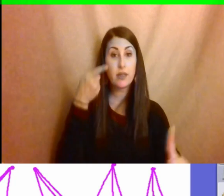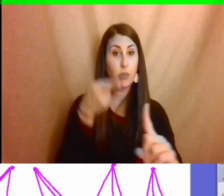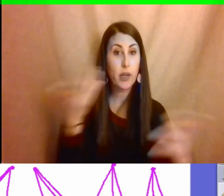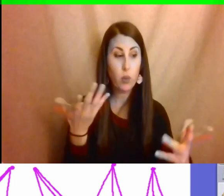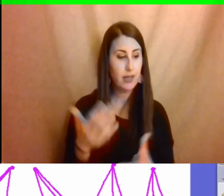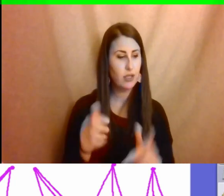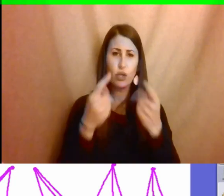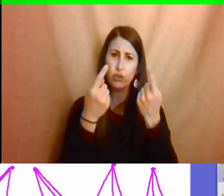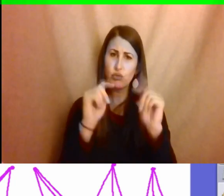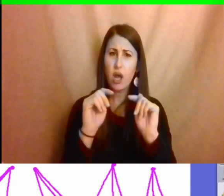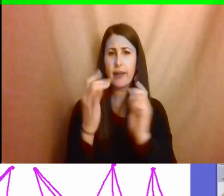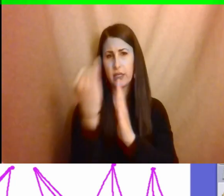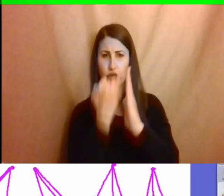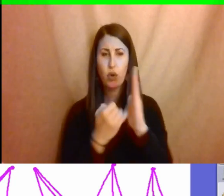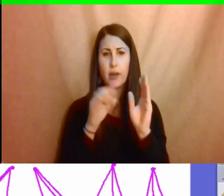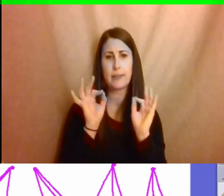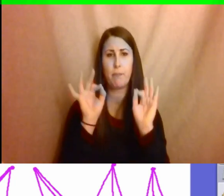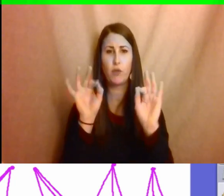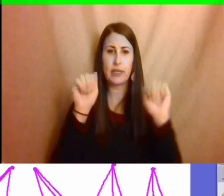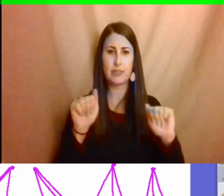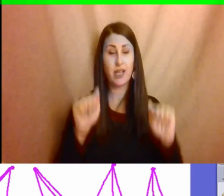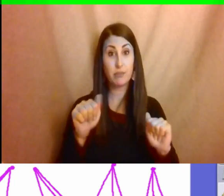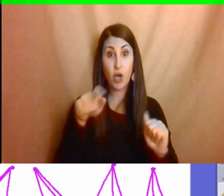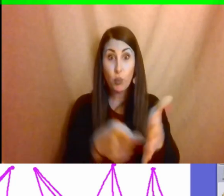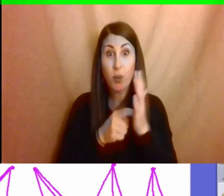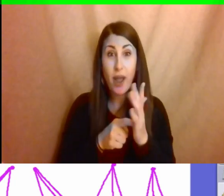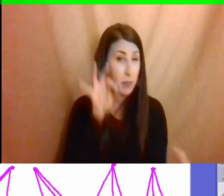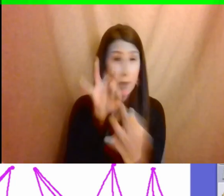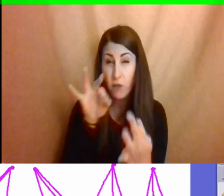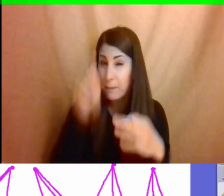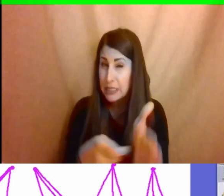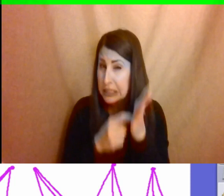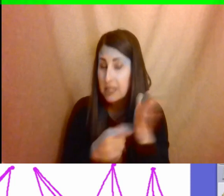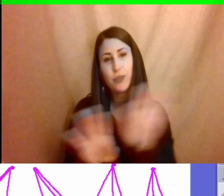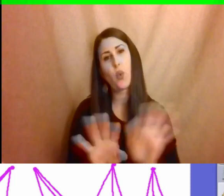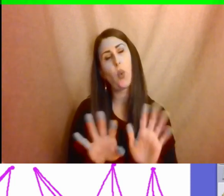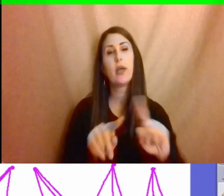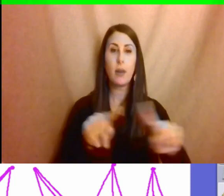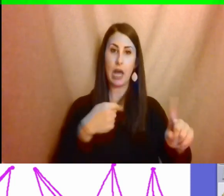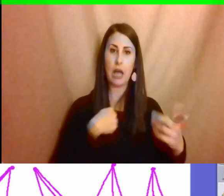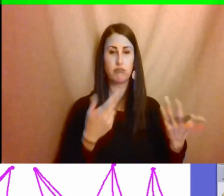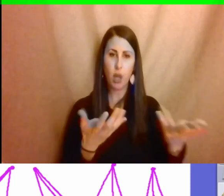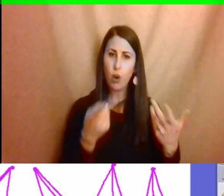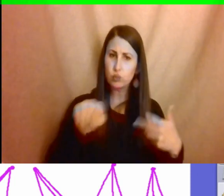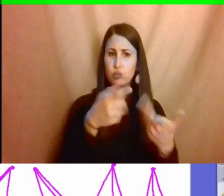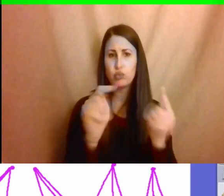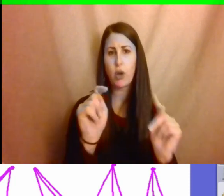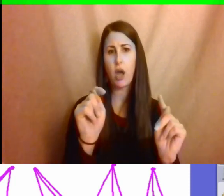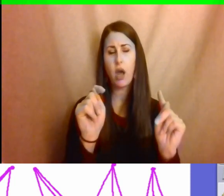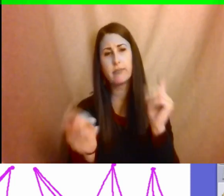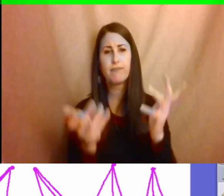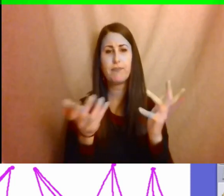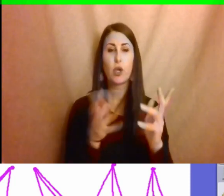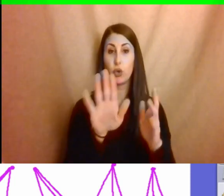but try to make it, try to make sure your lines are straight and that I can